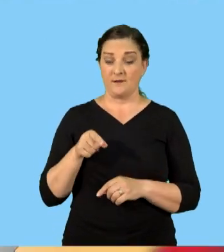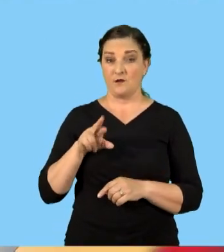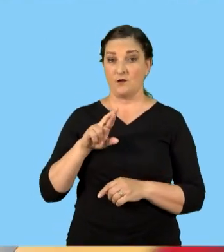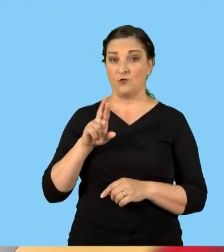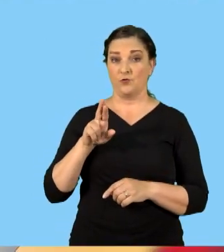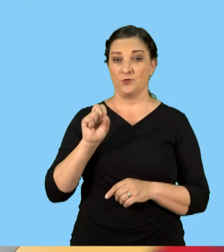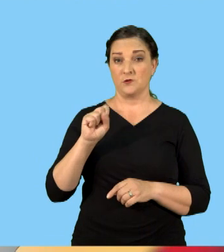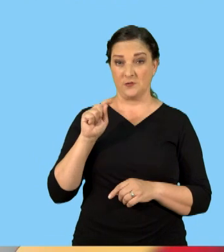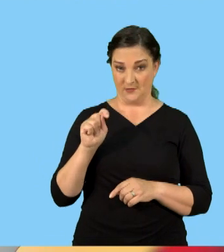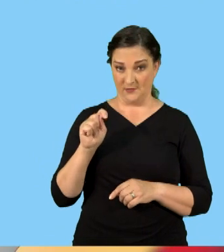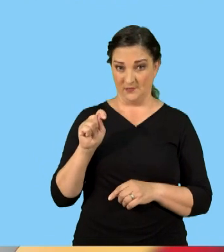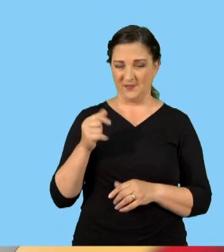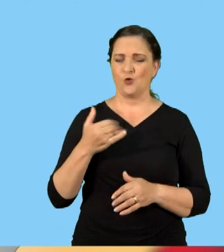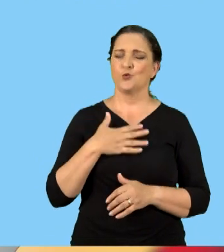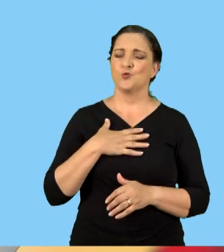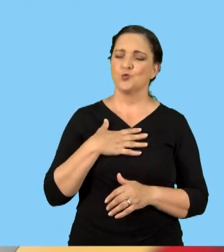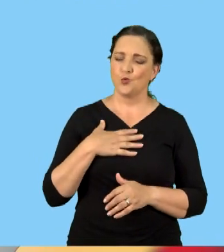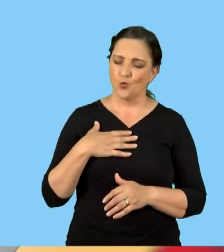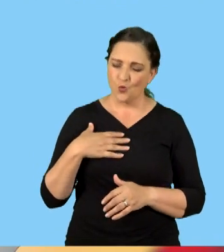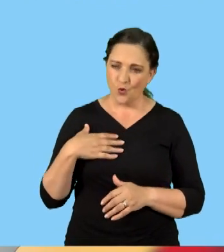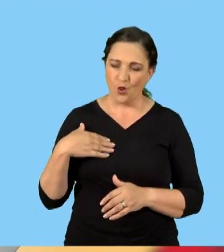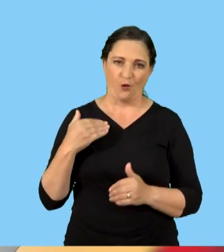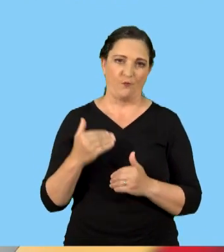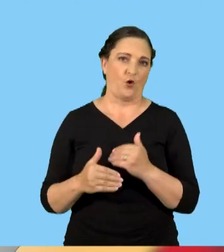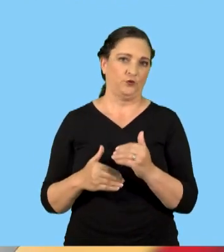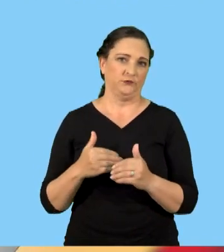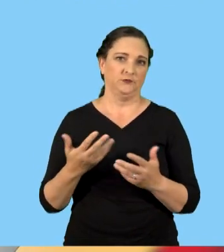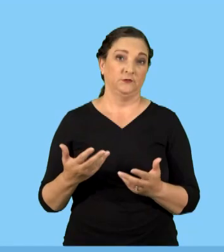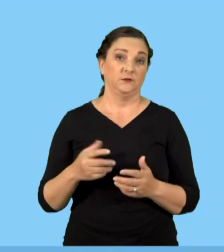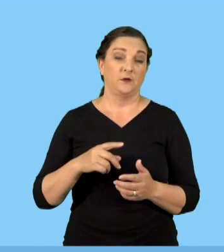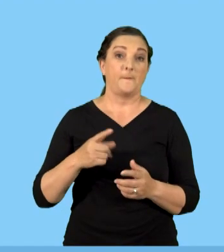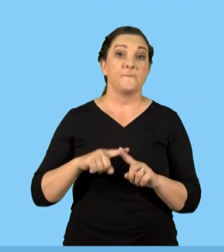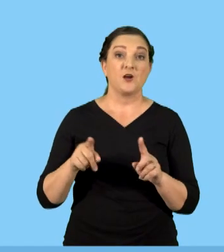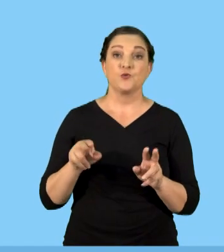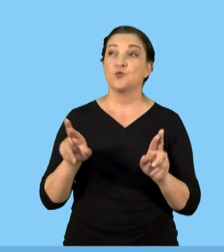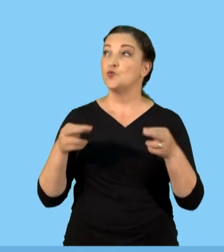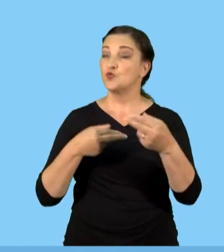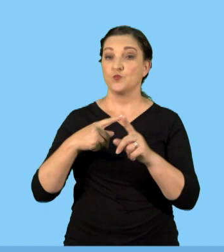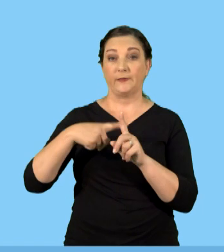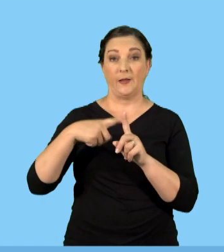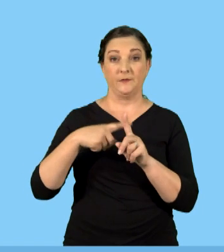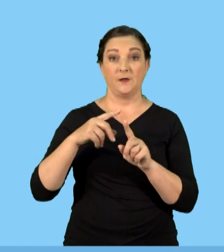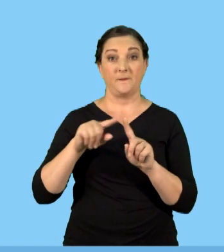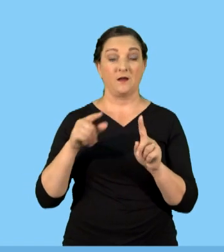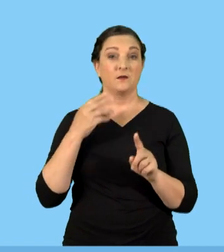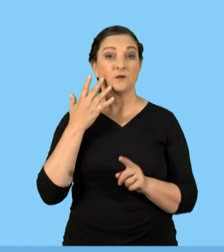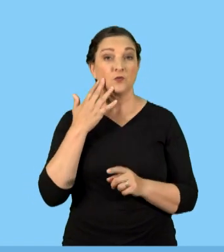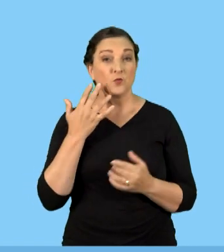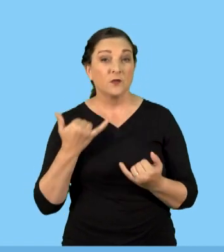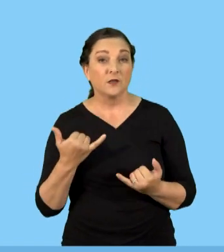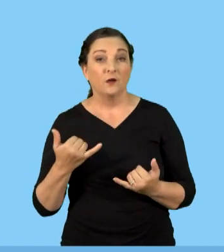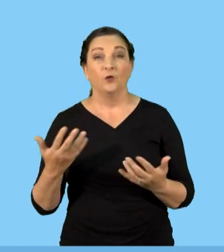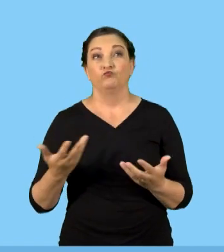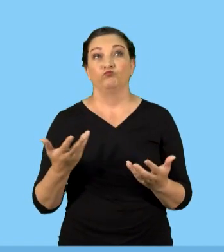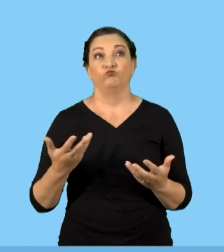now, the rusting process that you're talking about, it is very, very, very slow, and it's slow at room temperature. However, it happens